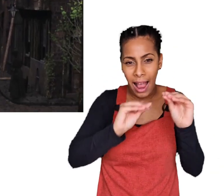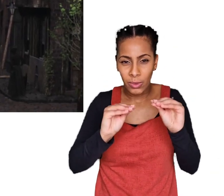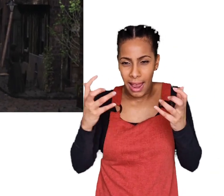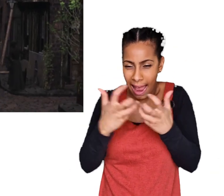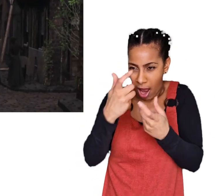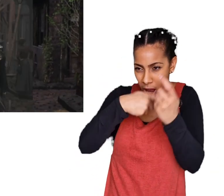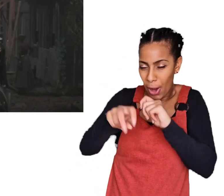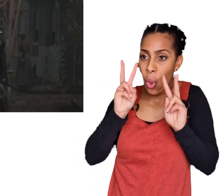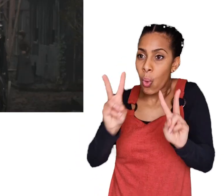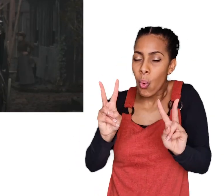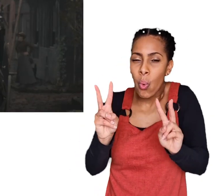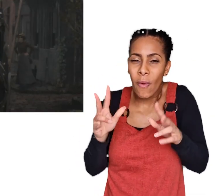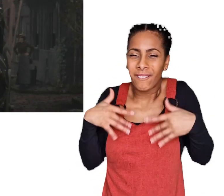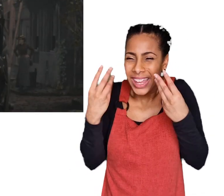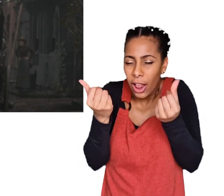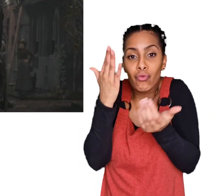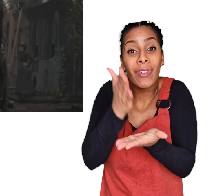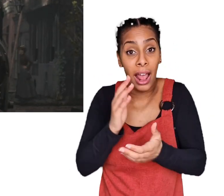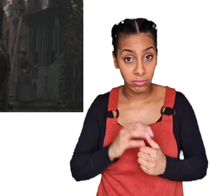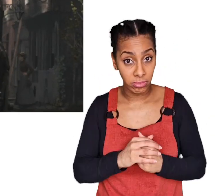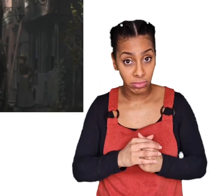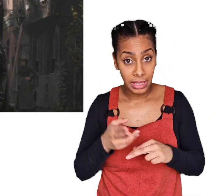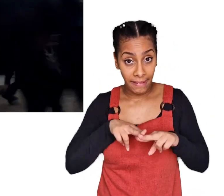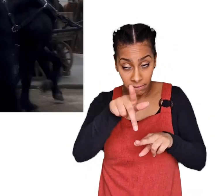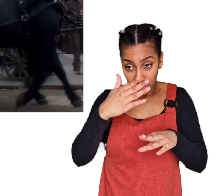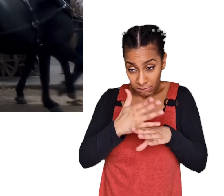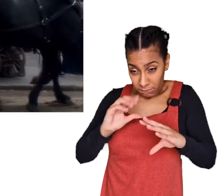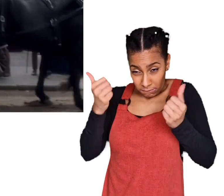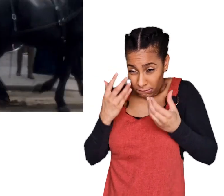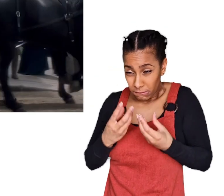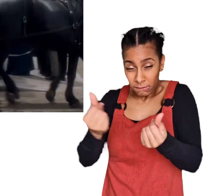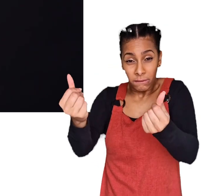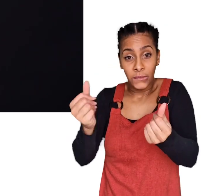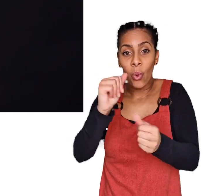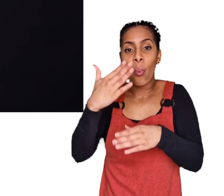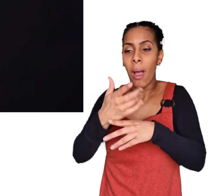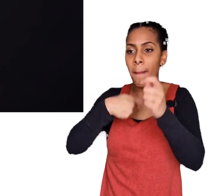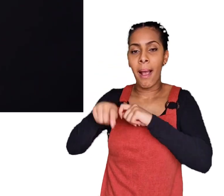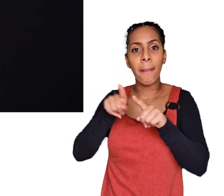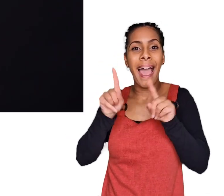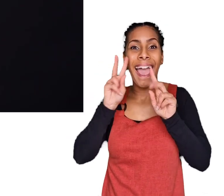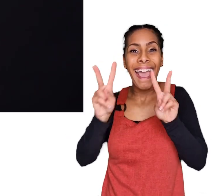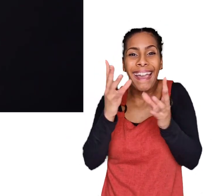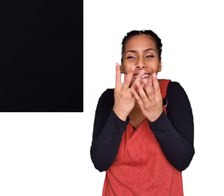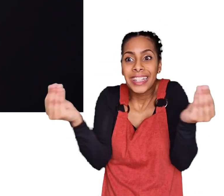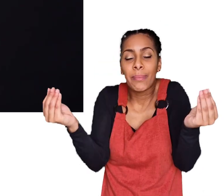a picture look and feel real. If you've done your job right, your work is invisible. It's literally the art of invisible.